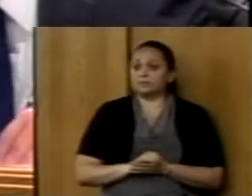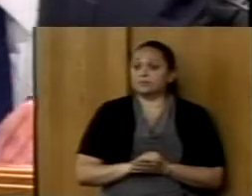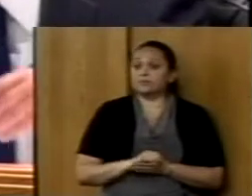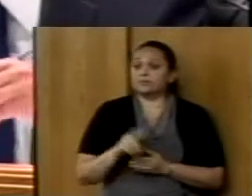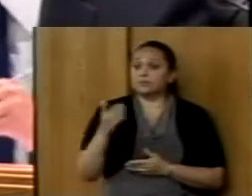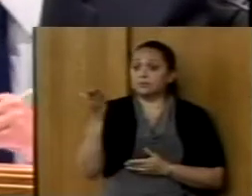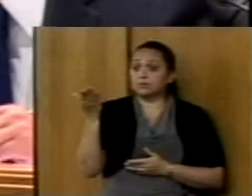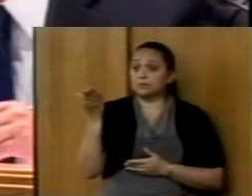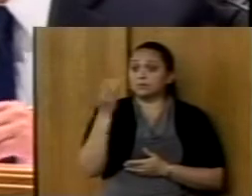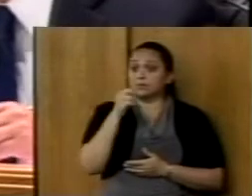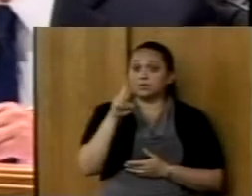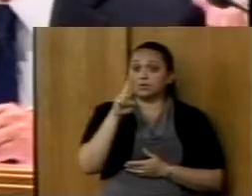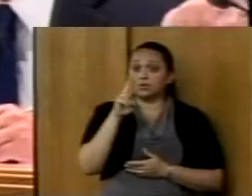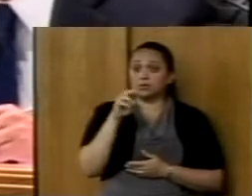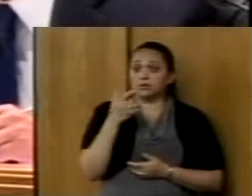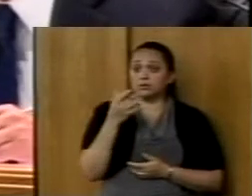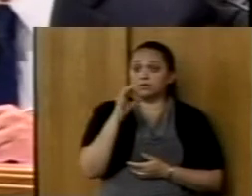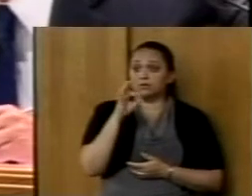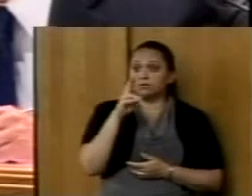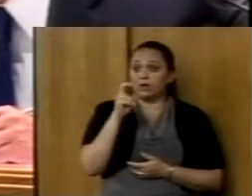Mr. Cifuentes?